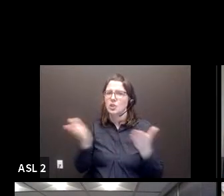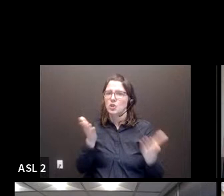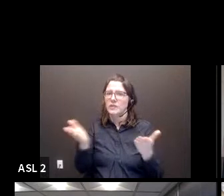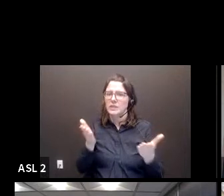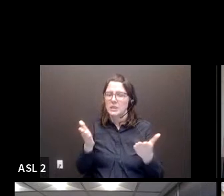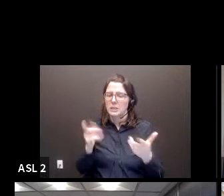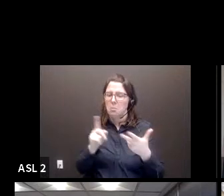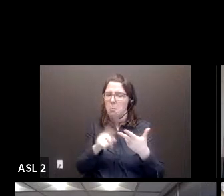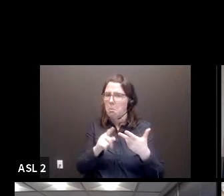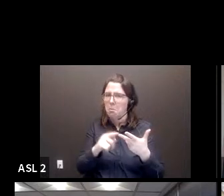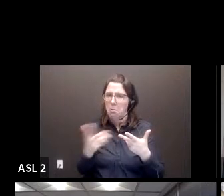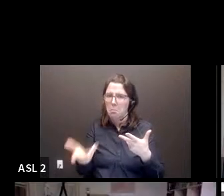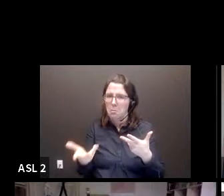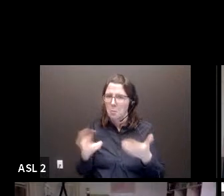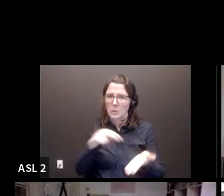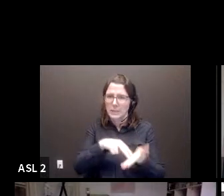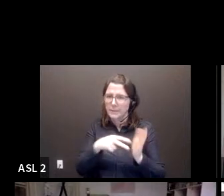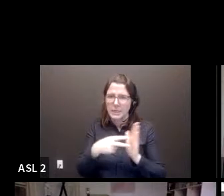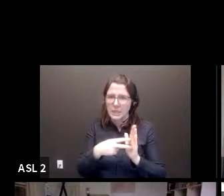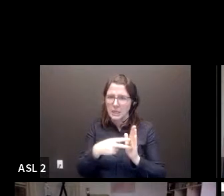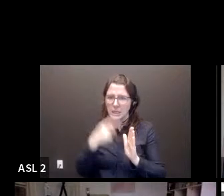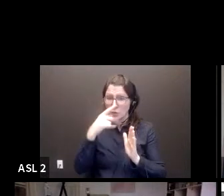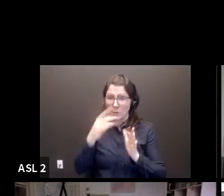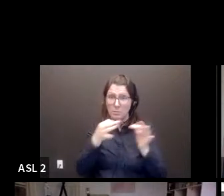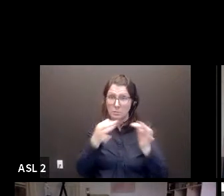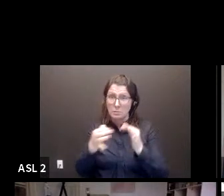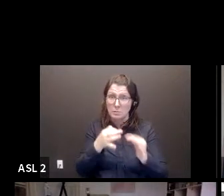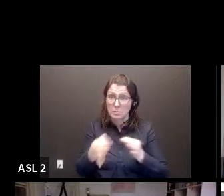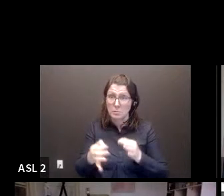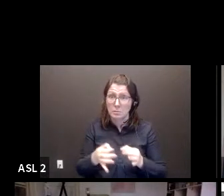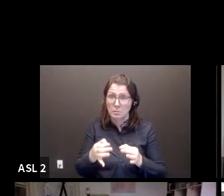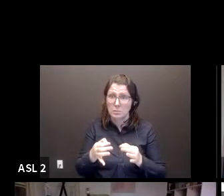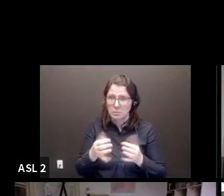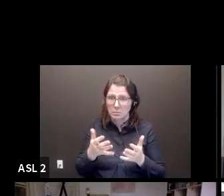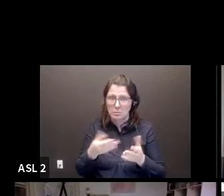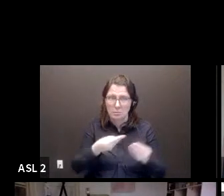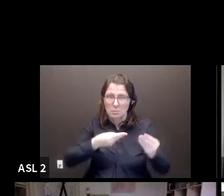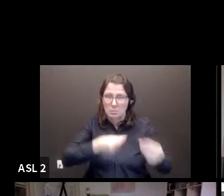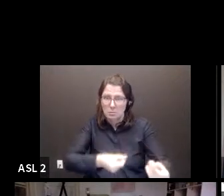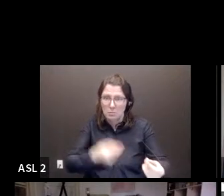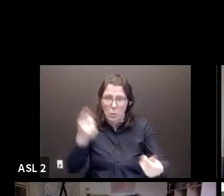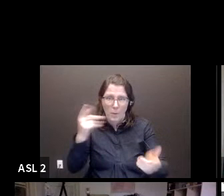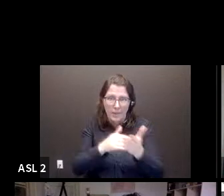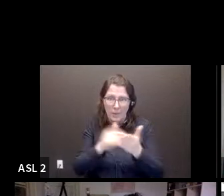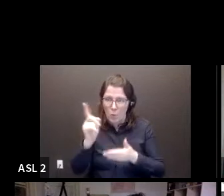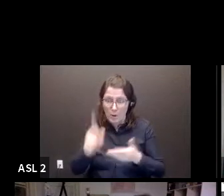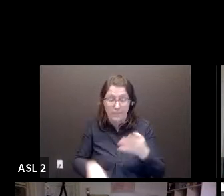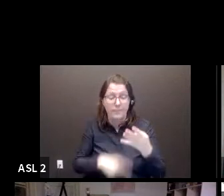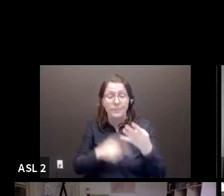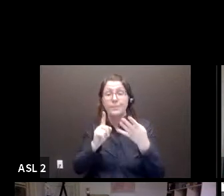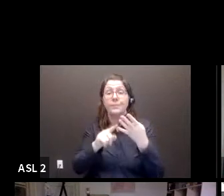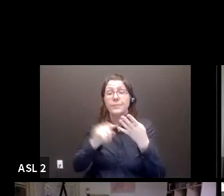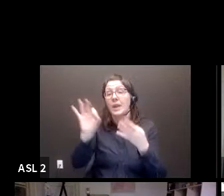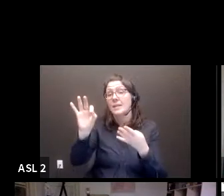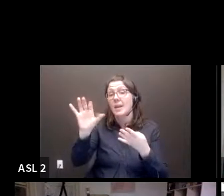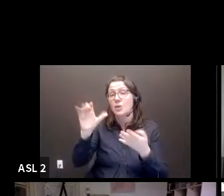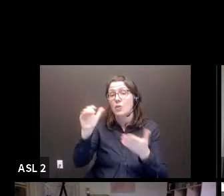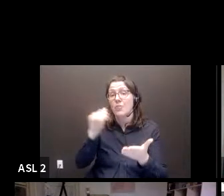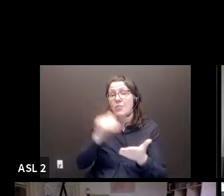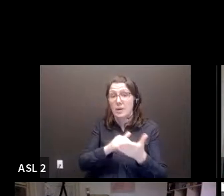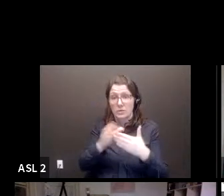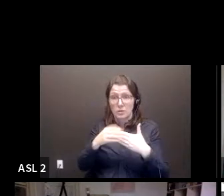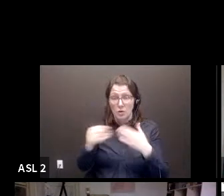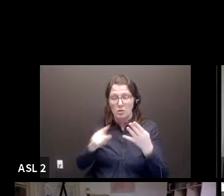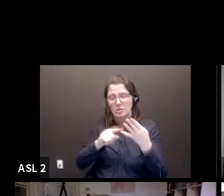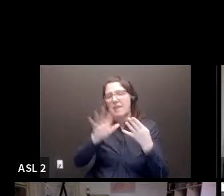unclear what at least to me what what what what makes up that million dollars and finally about thousand 900 line item